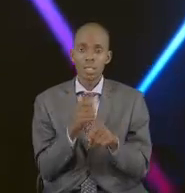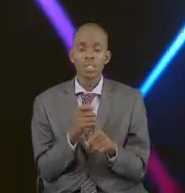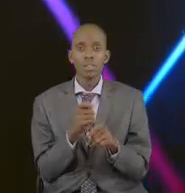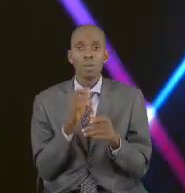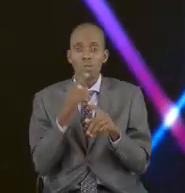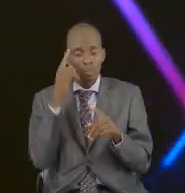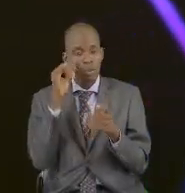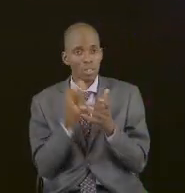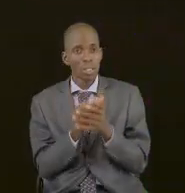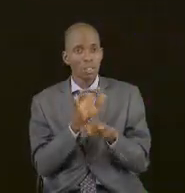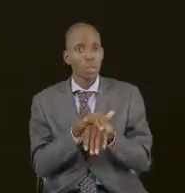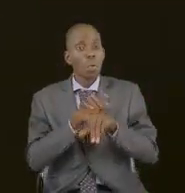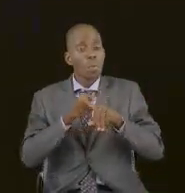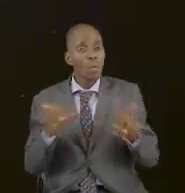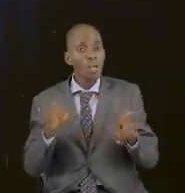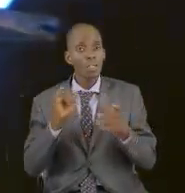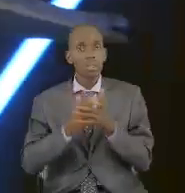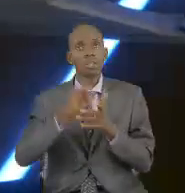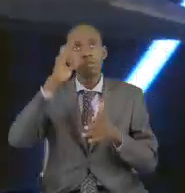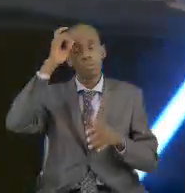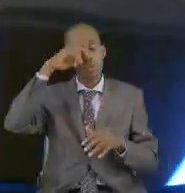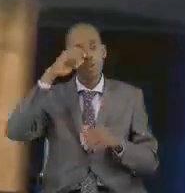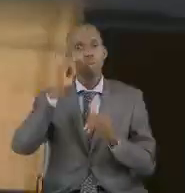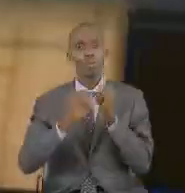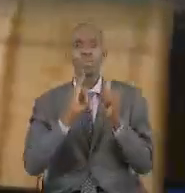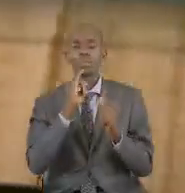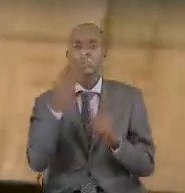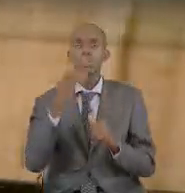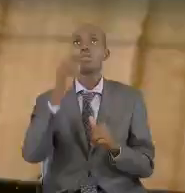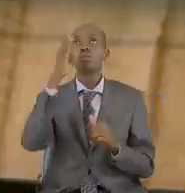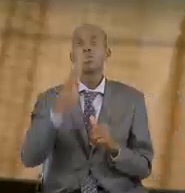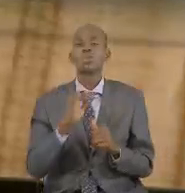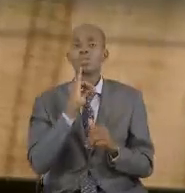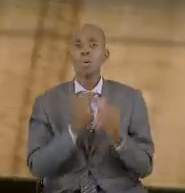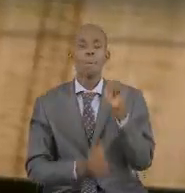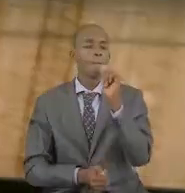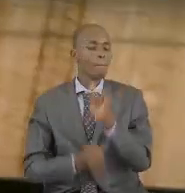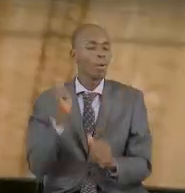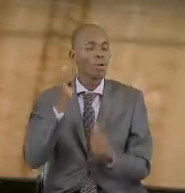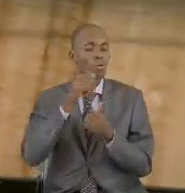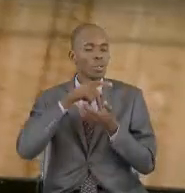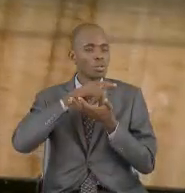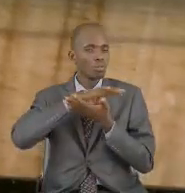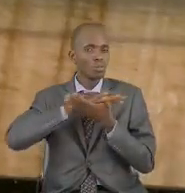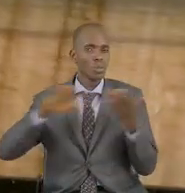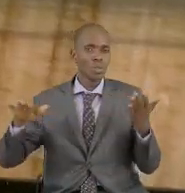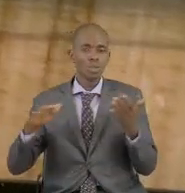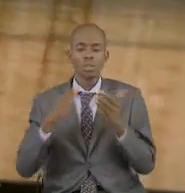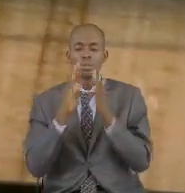wisdom which is of God is first pure and peaceable